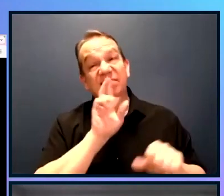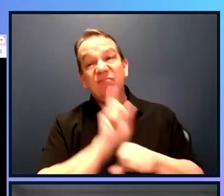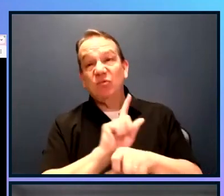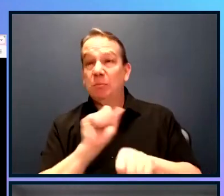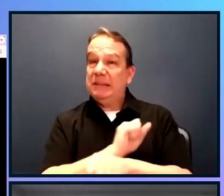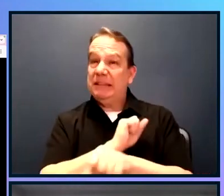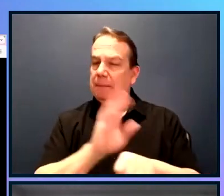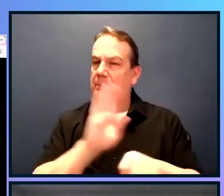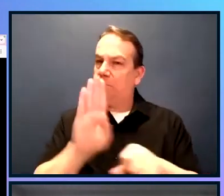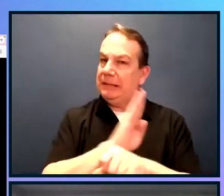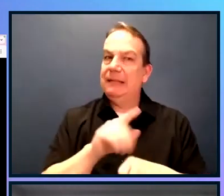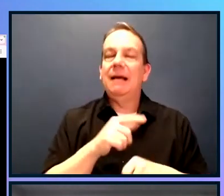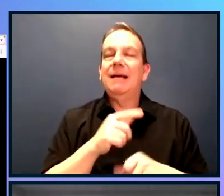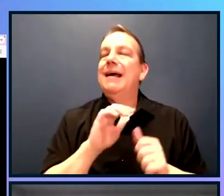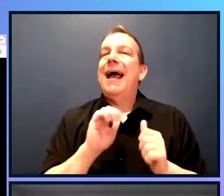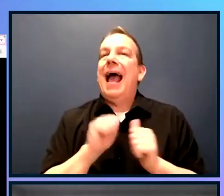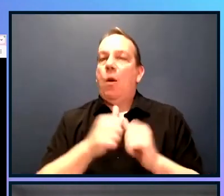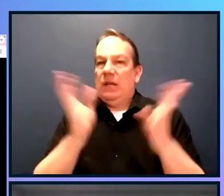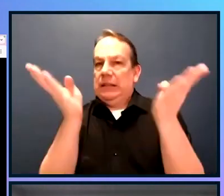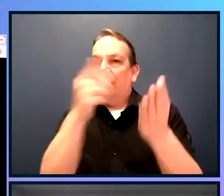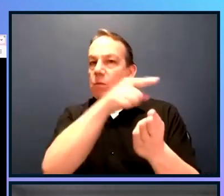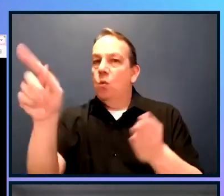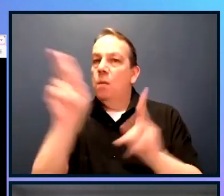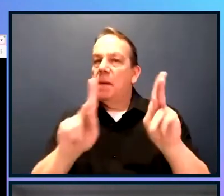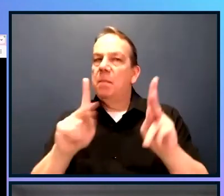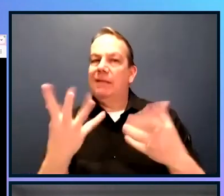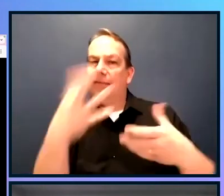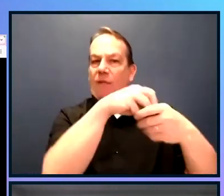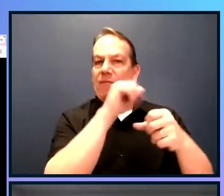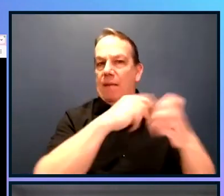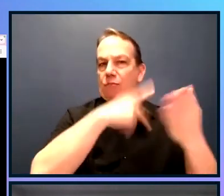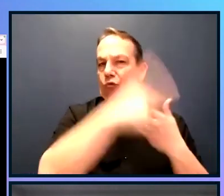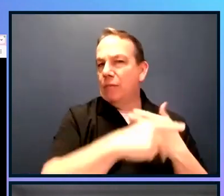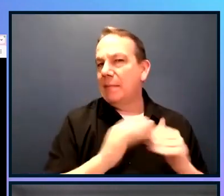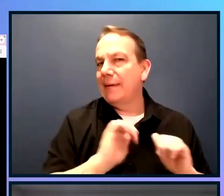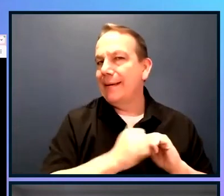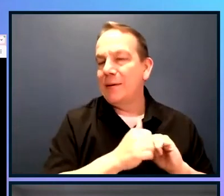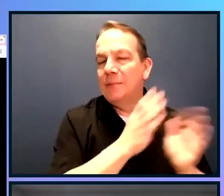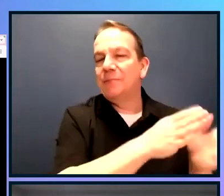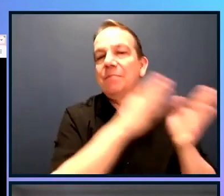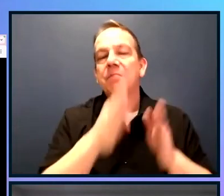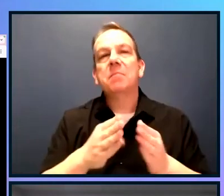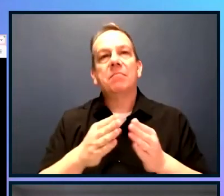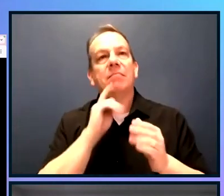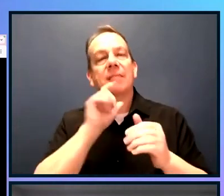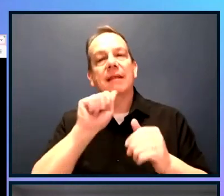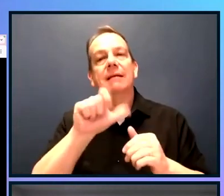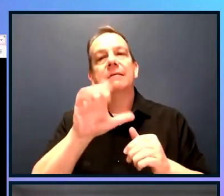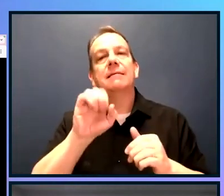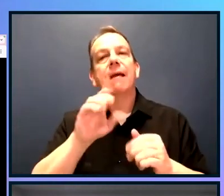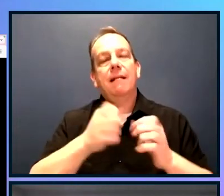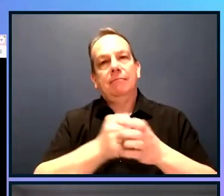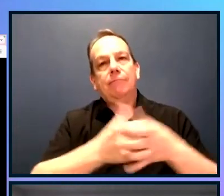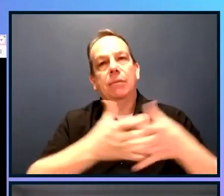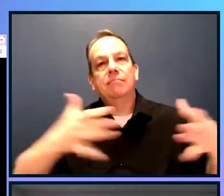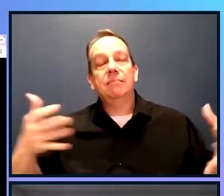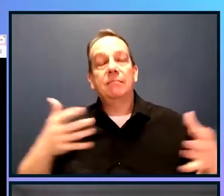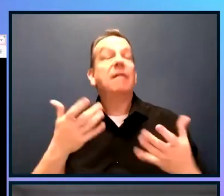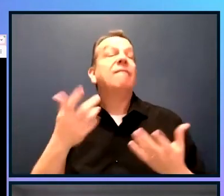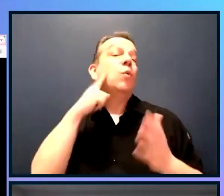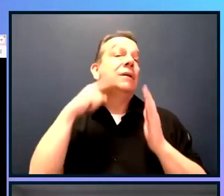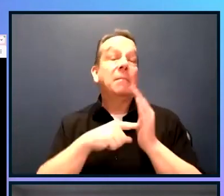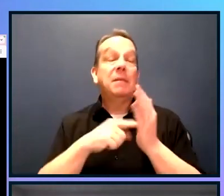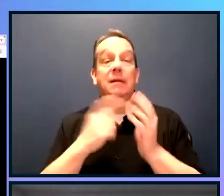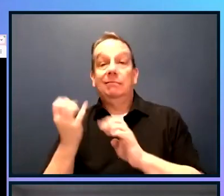best convince them that they should spend their time doing this? Second, how can it scale? How do we onboard 5 people,